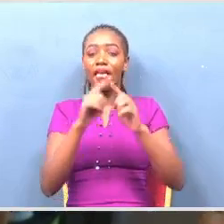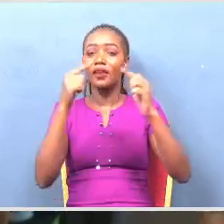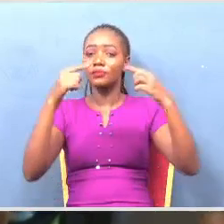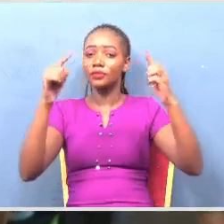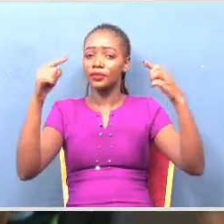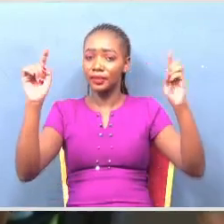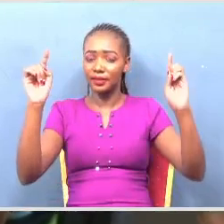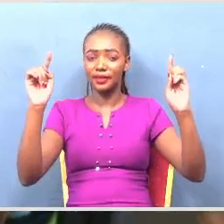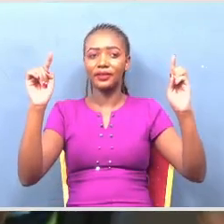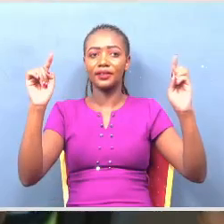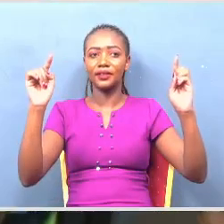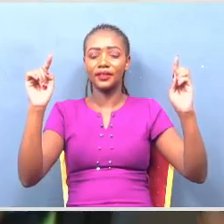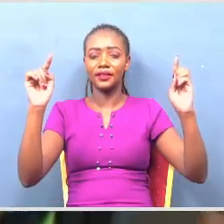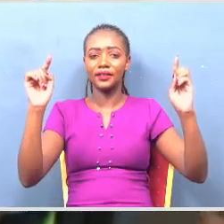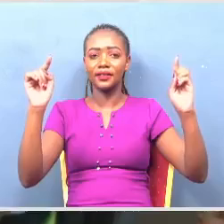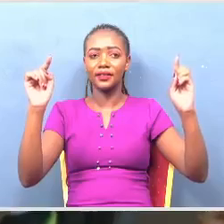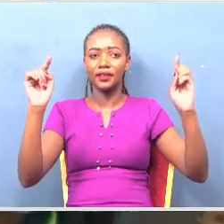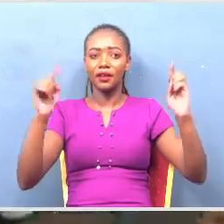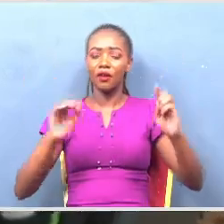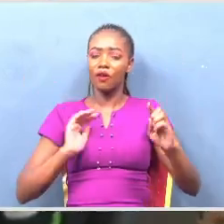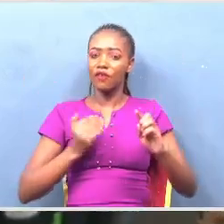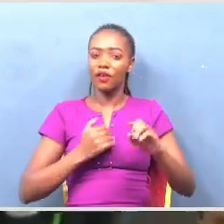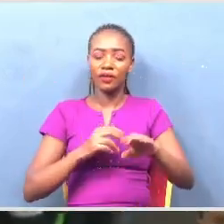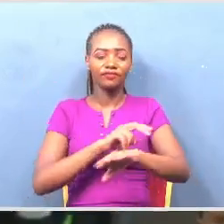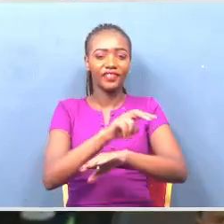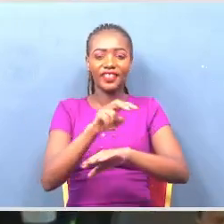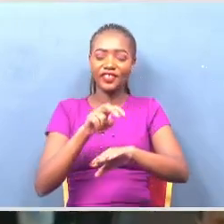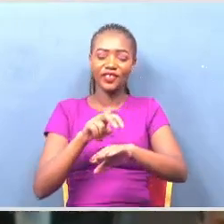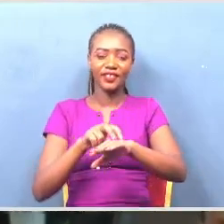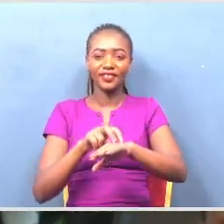prosperity of our country.